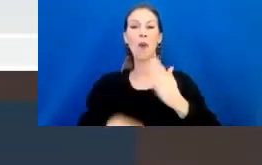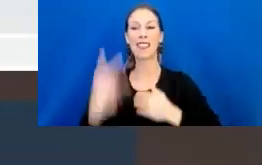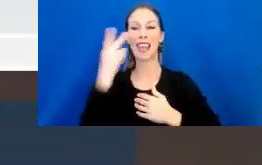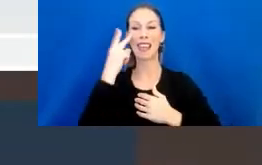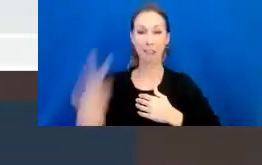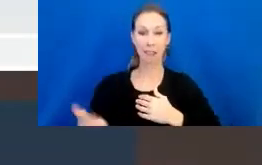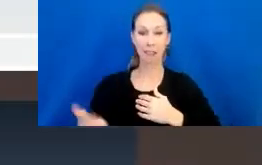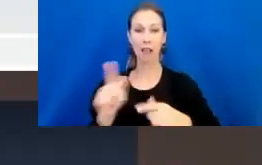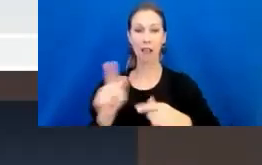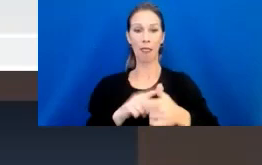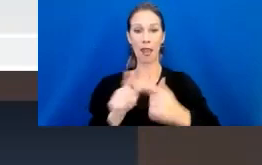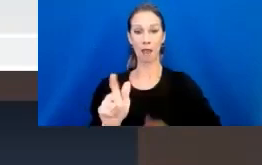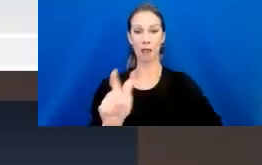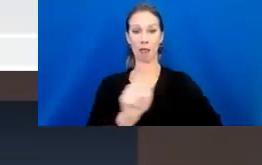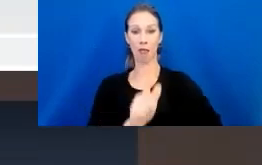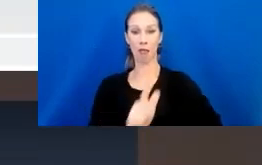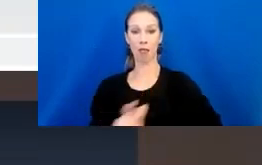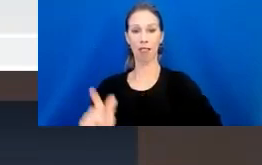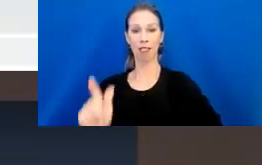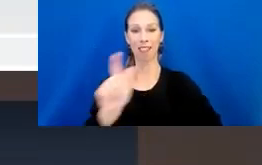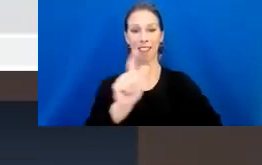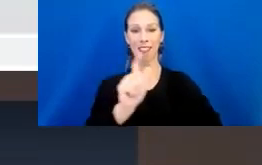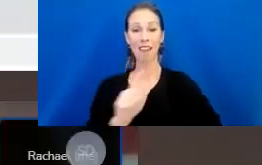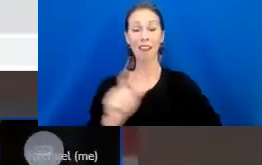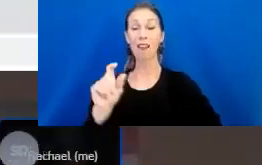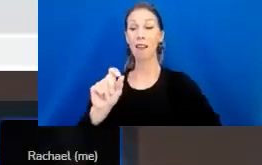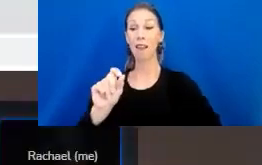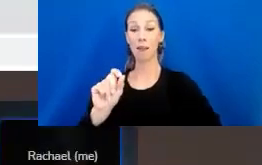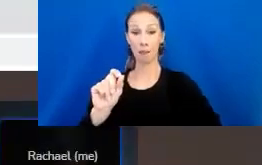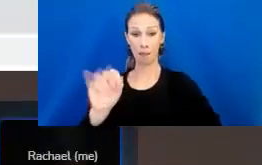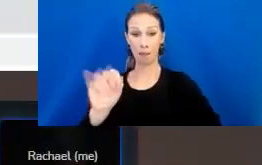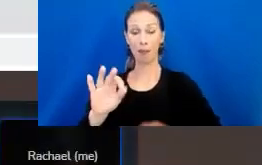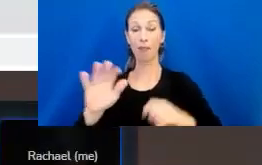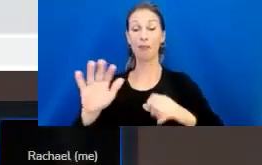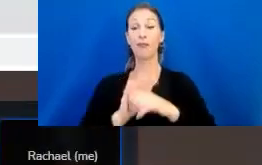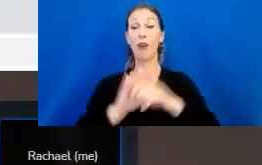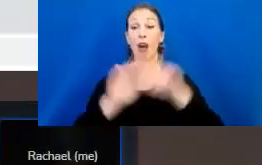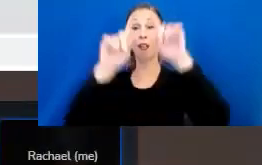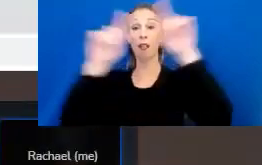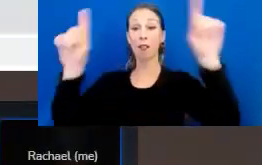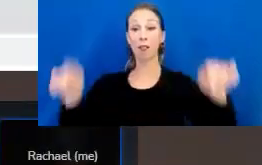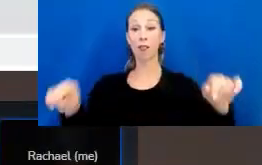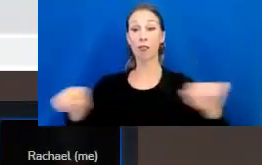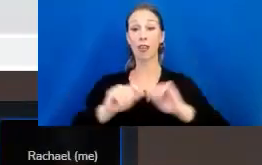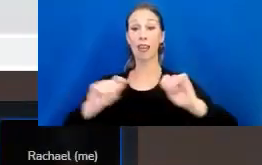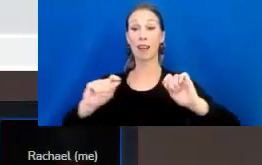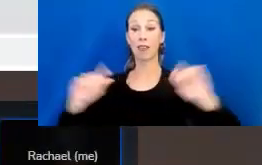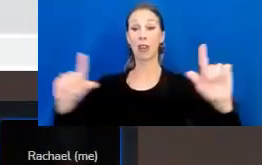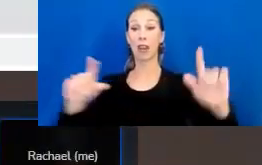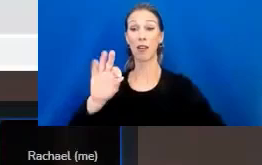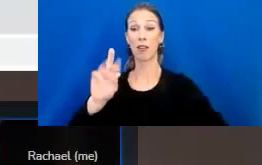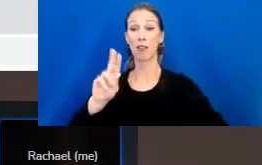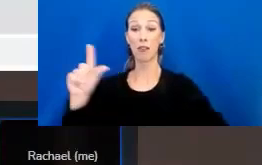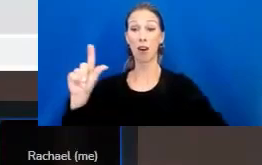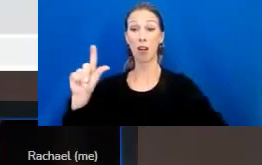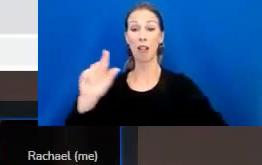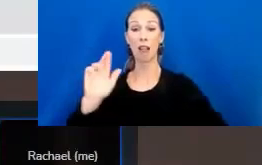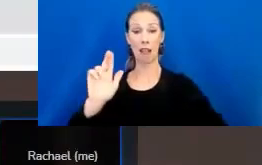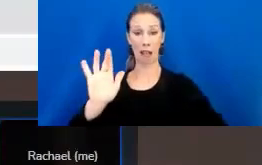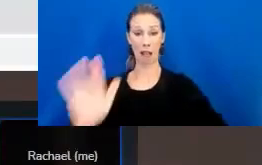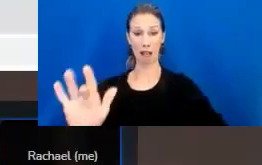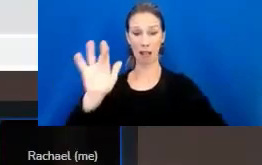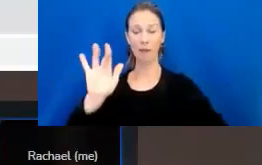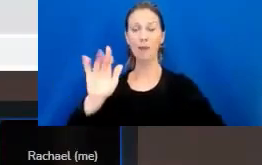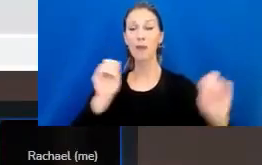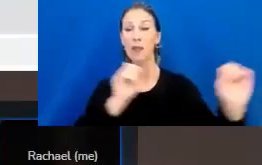around on the screen here. If I wanted that to be full screen, I just have to click on it and everyone can see it full screen as